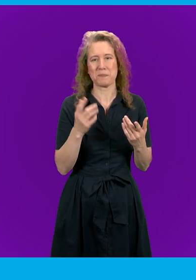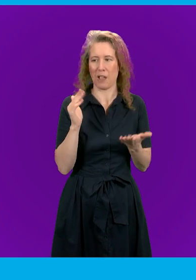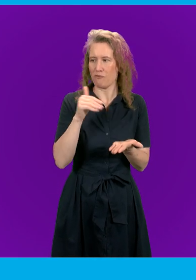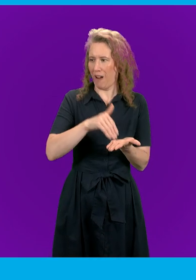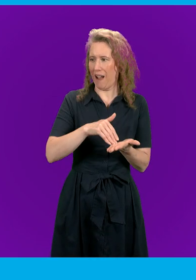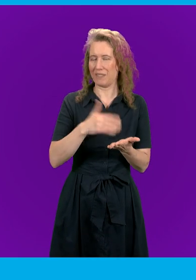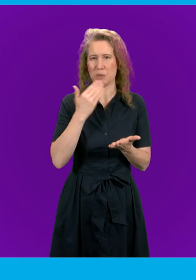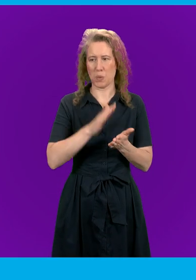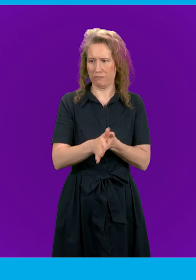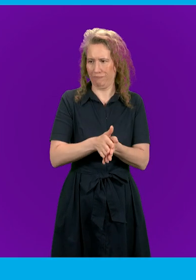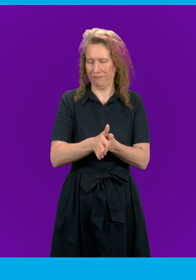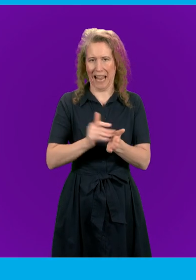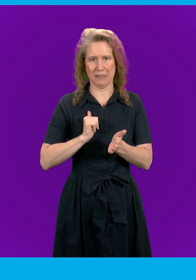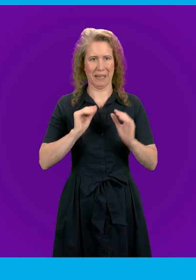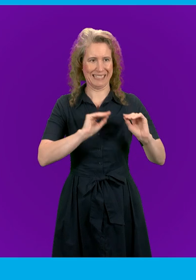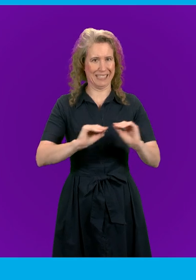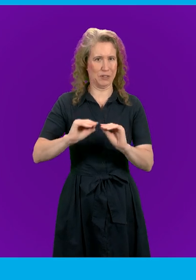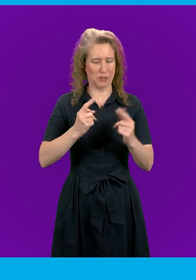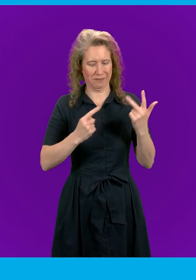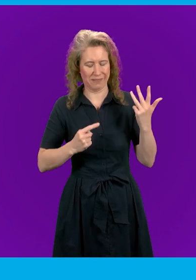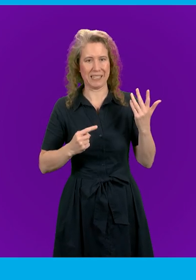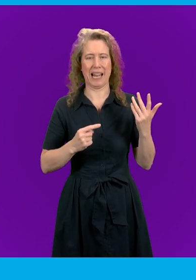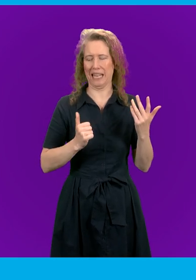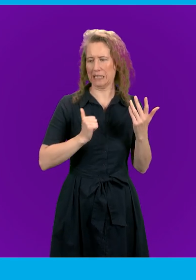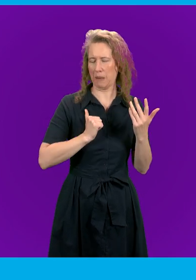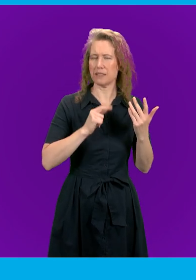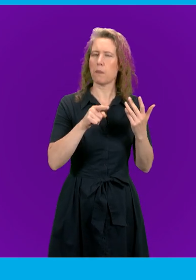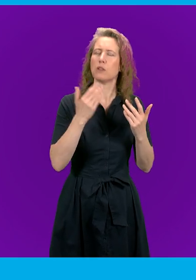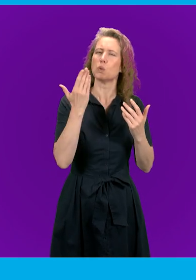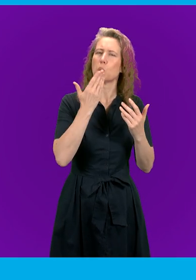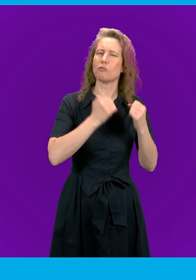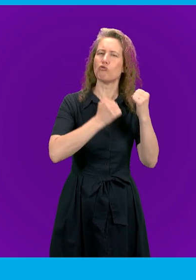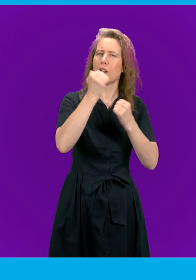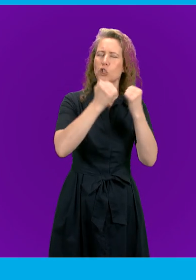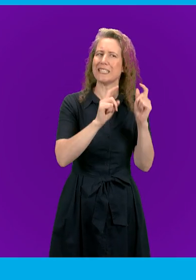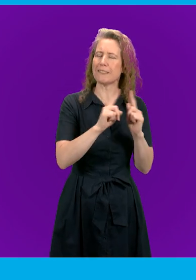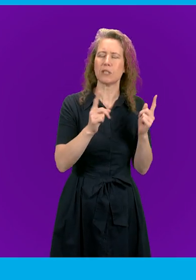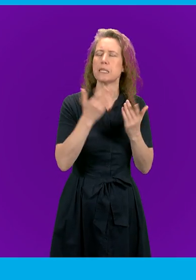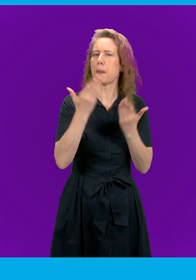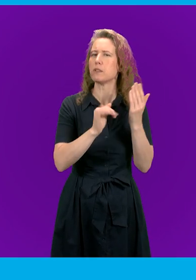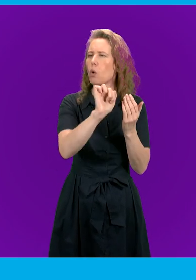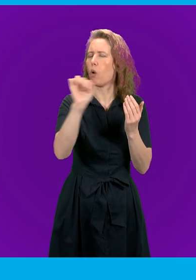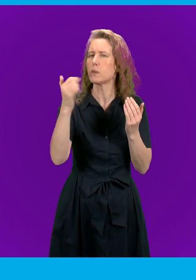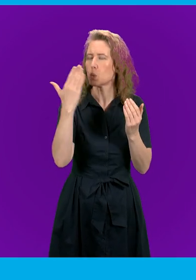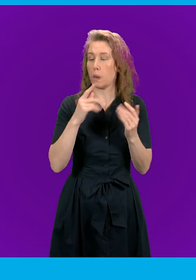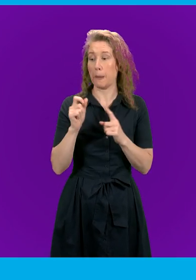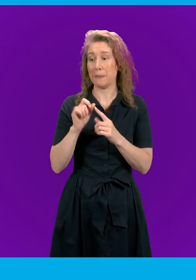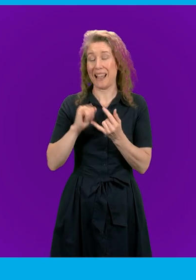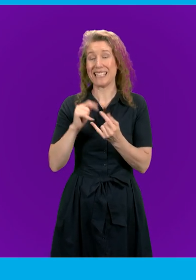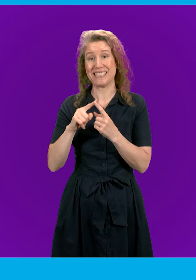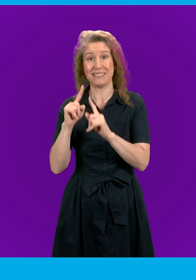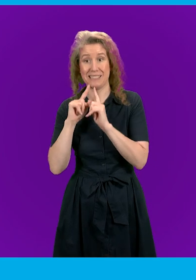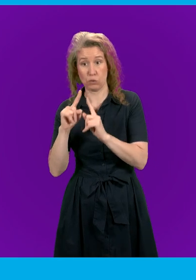the idea of teaching that. I think in a structural level in a school, it's different in different schools, but your PSE teachers are